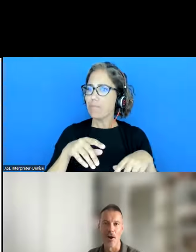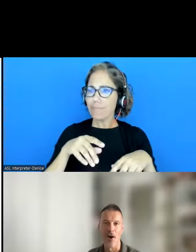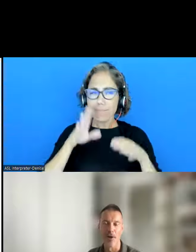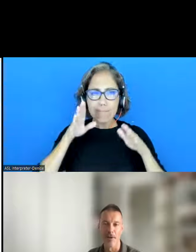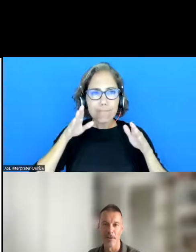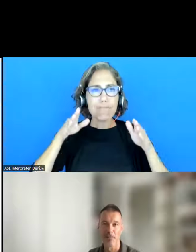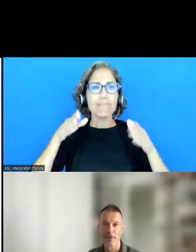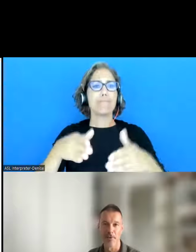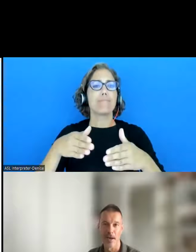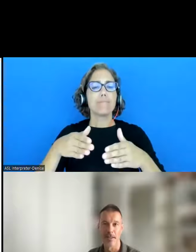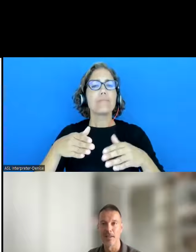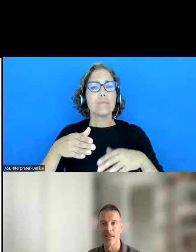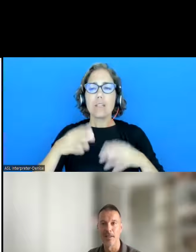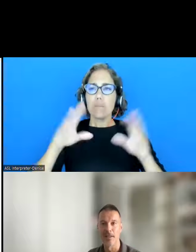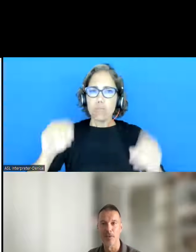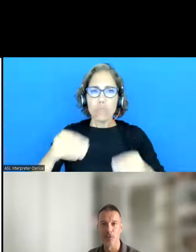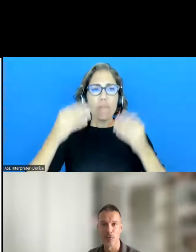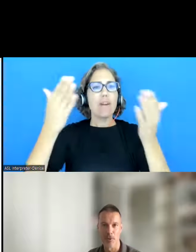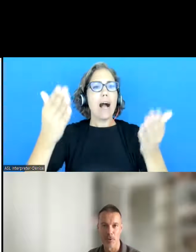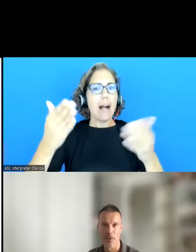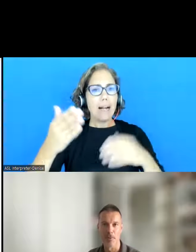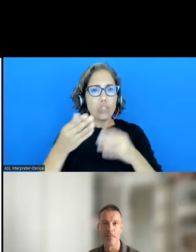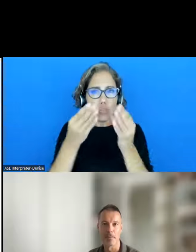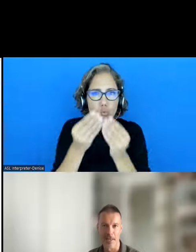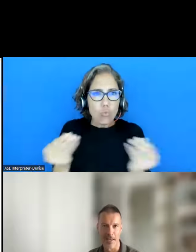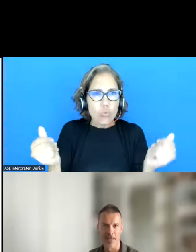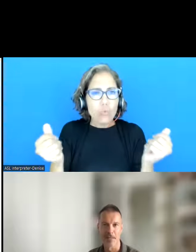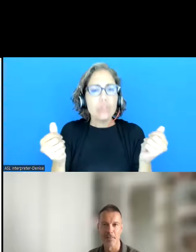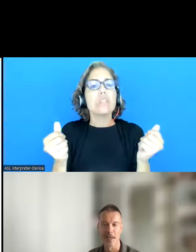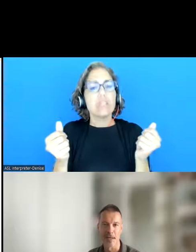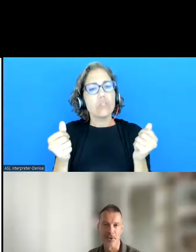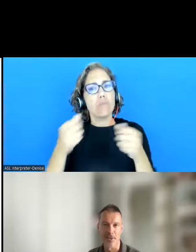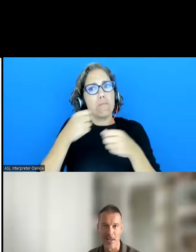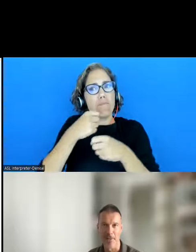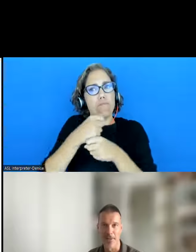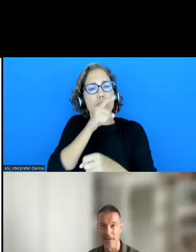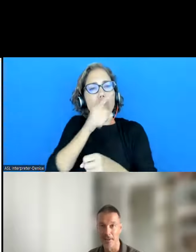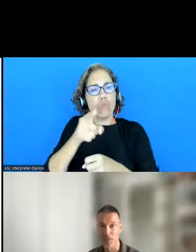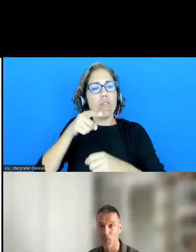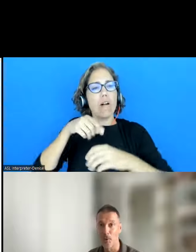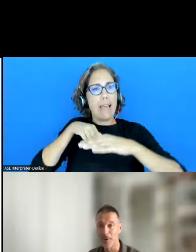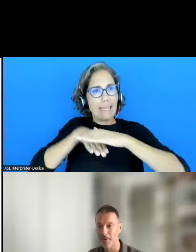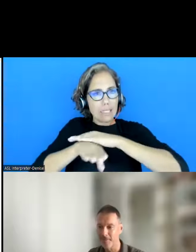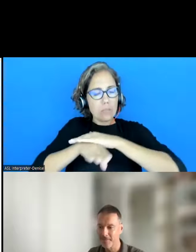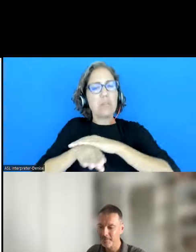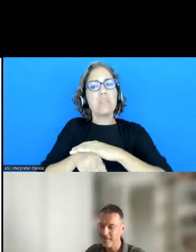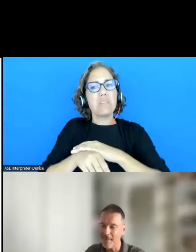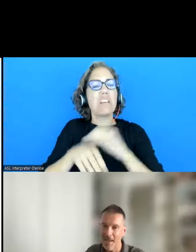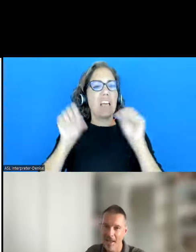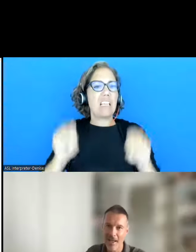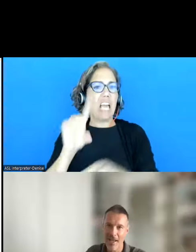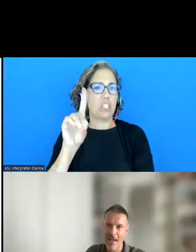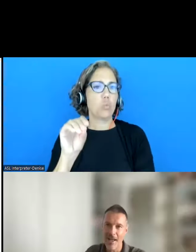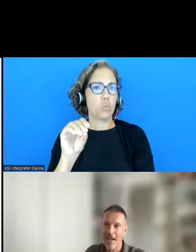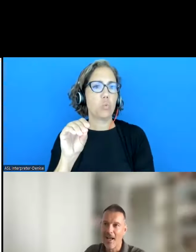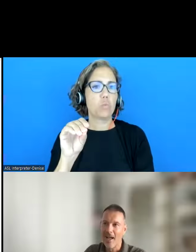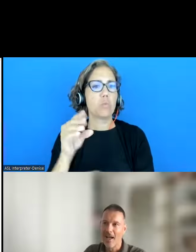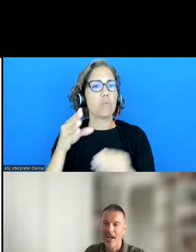concentrated on providing the solutions on making accessibility actually something doable.